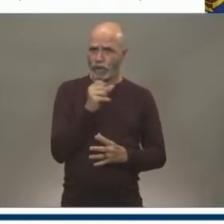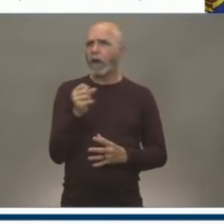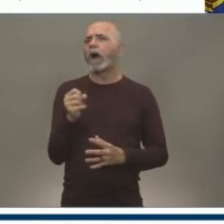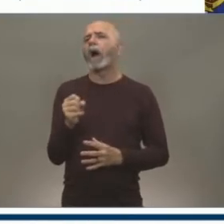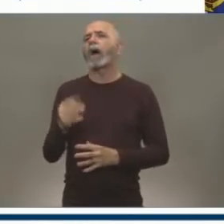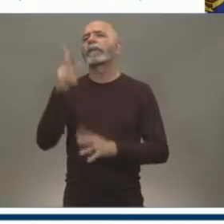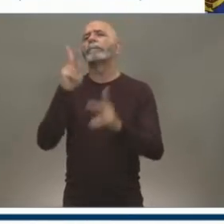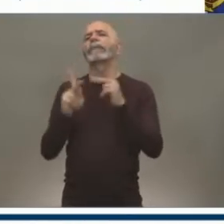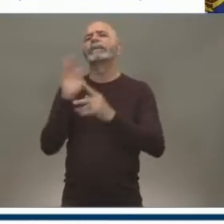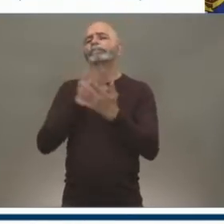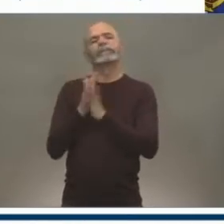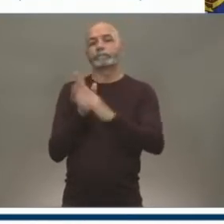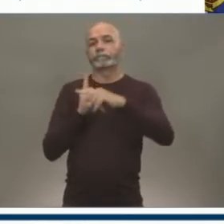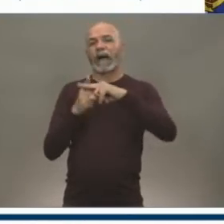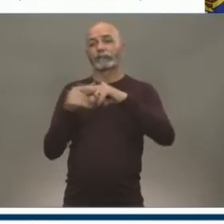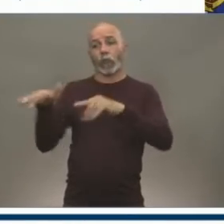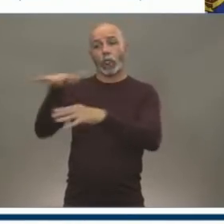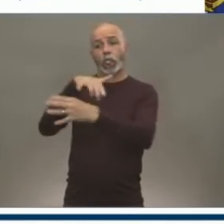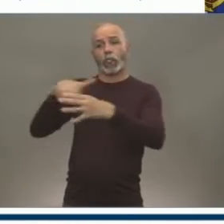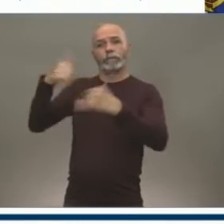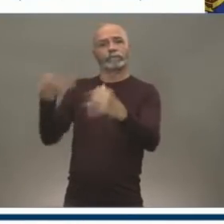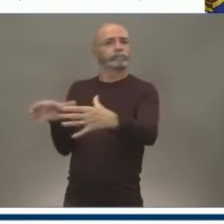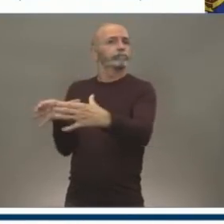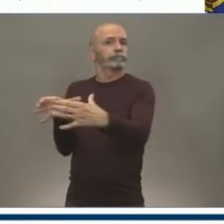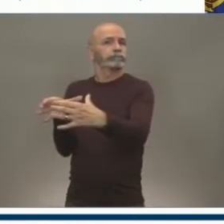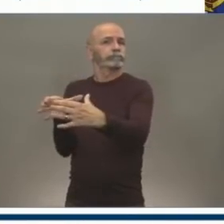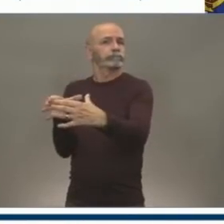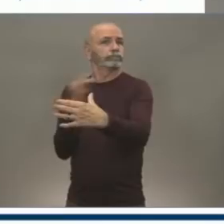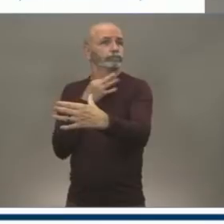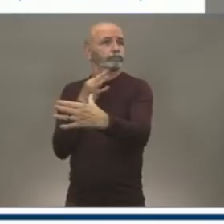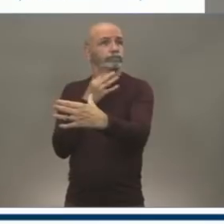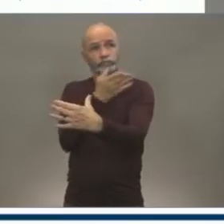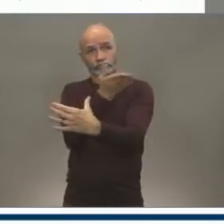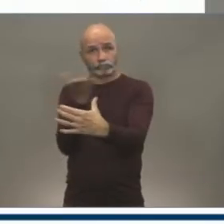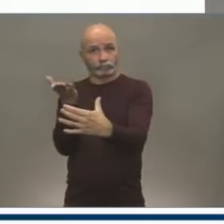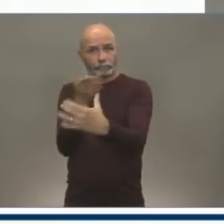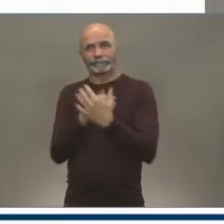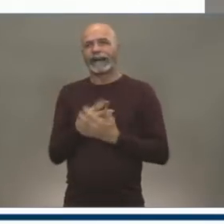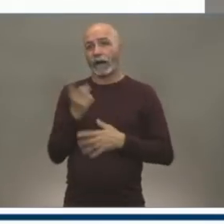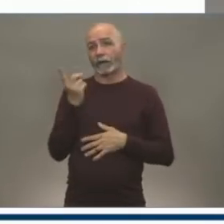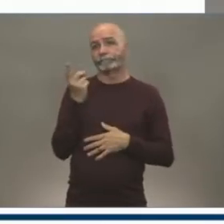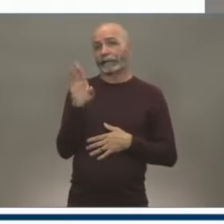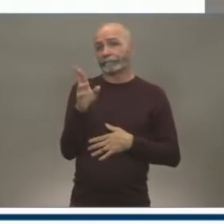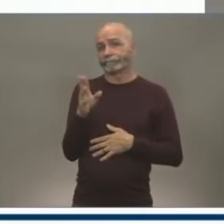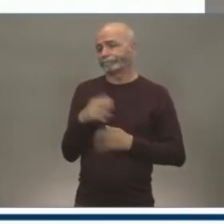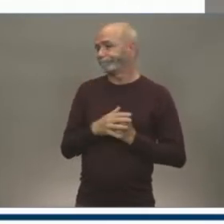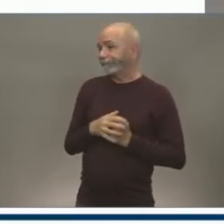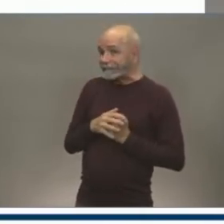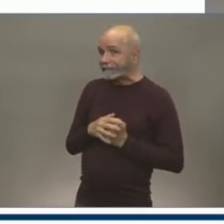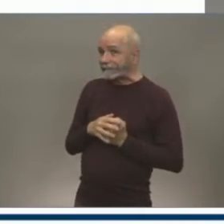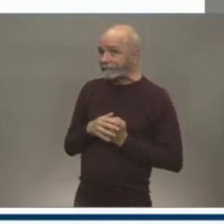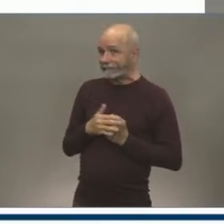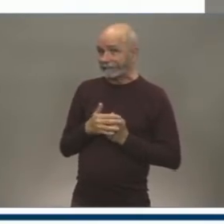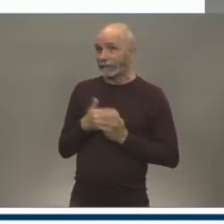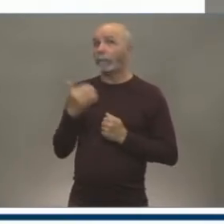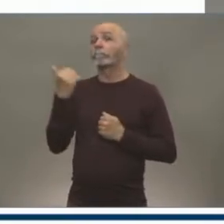as a result of that one party? So I'm not aware of any cases being linked back to